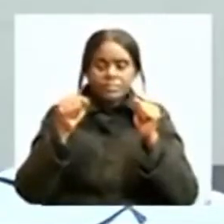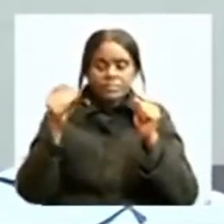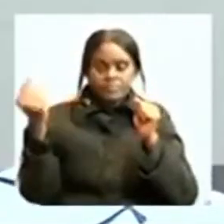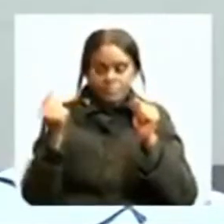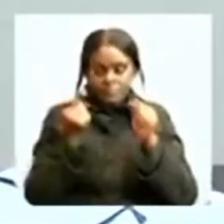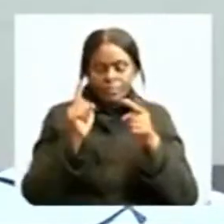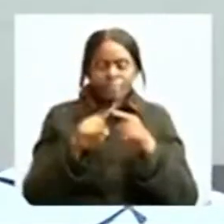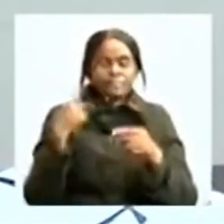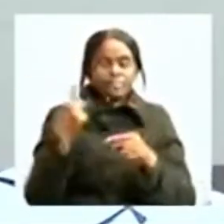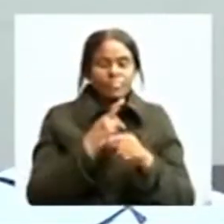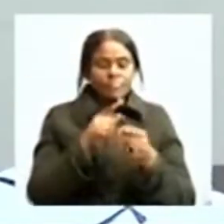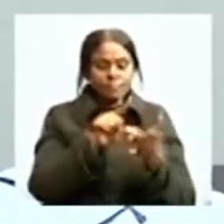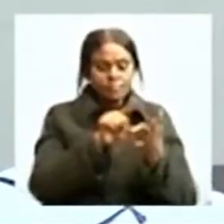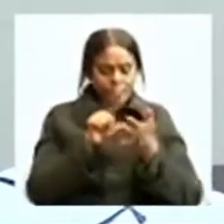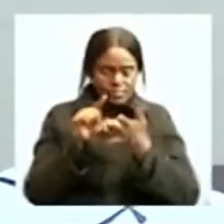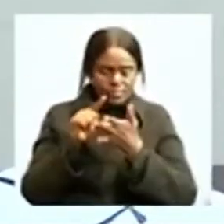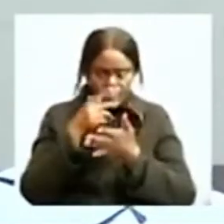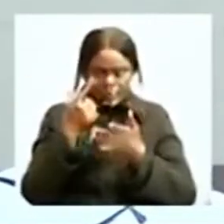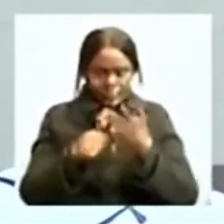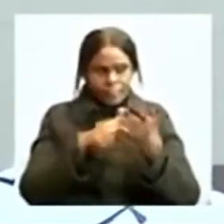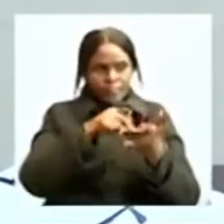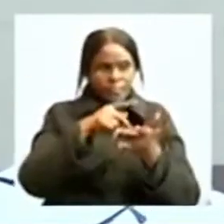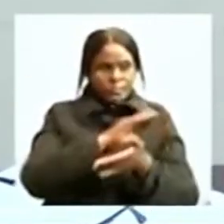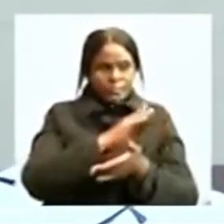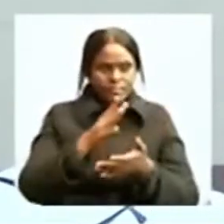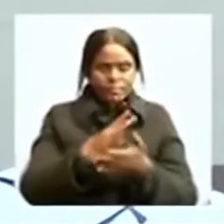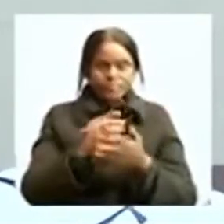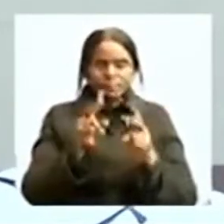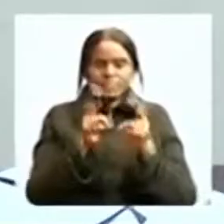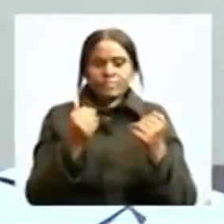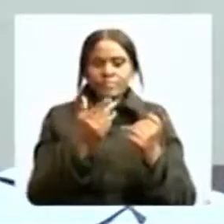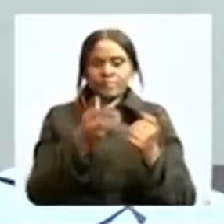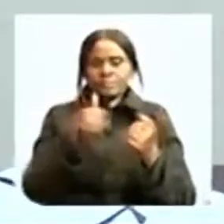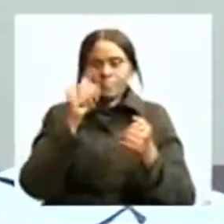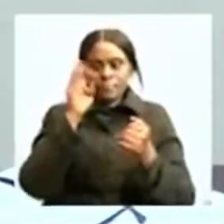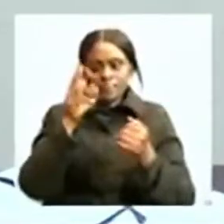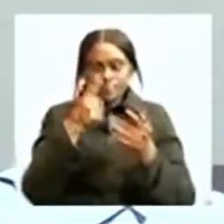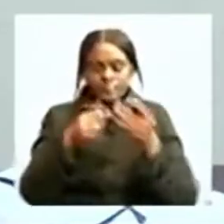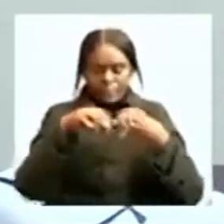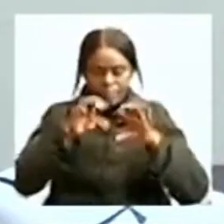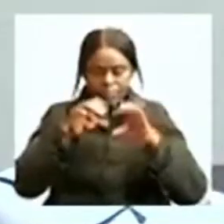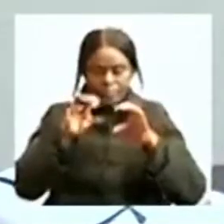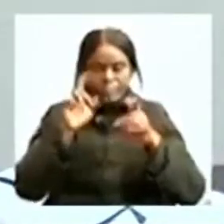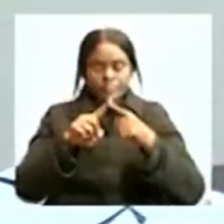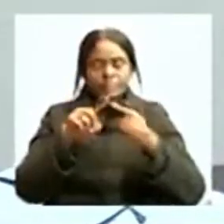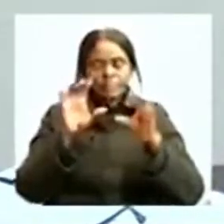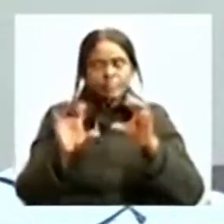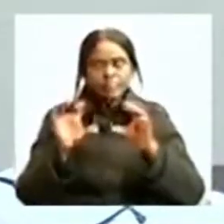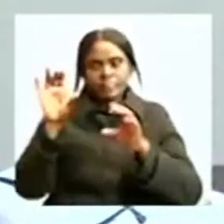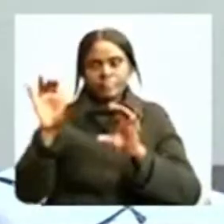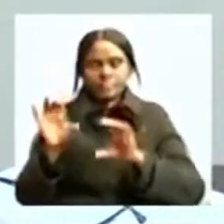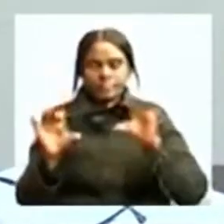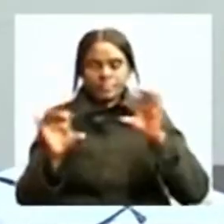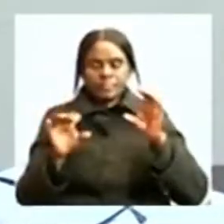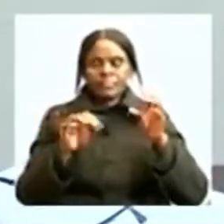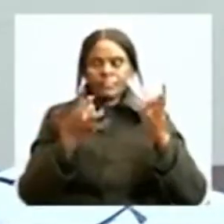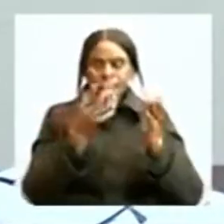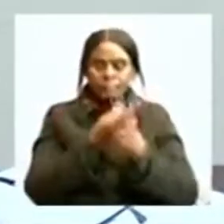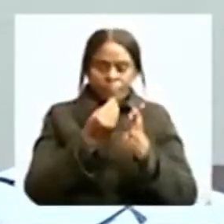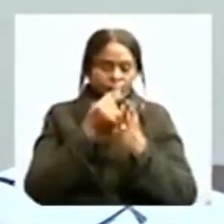to parliament. Loans must be repaid. So are you going to continue to be allocating monies for